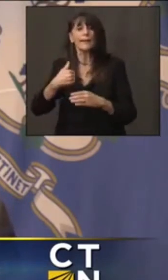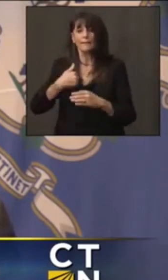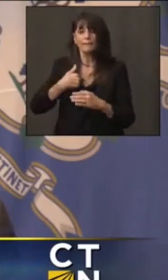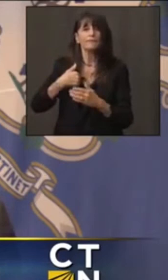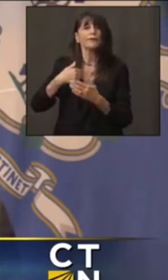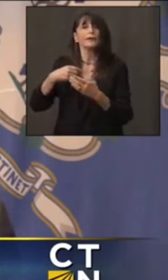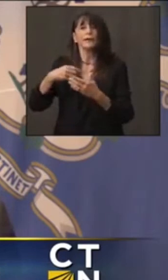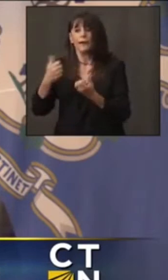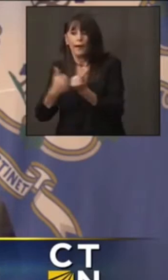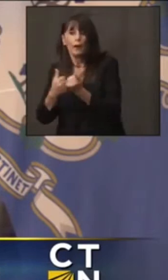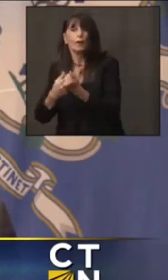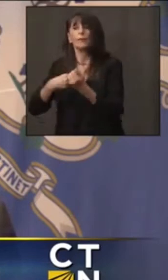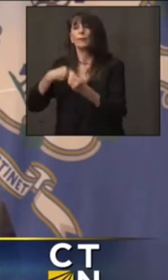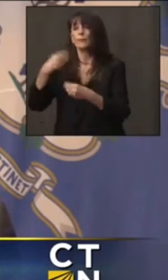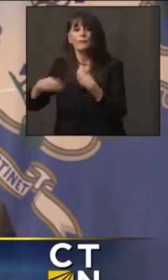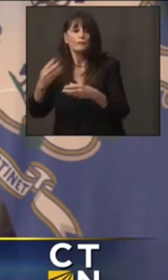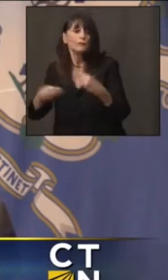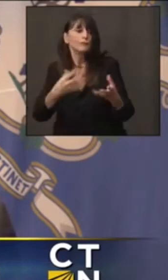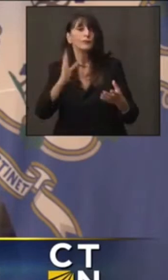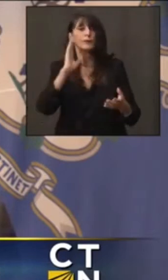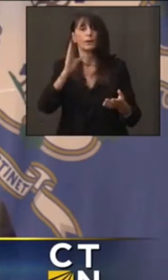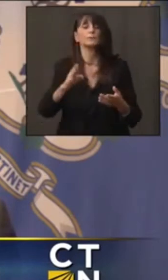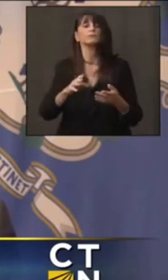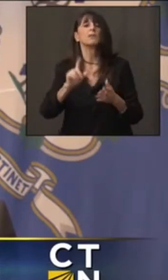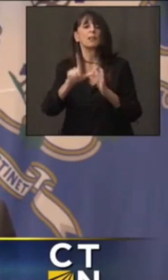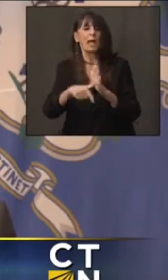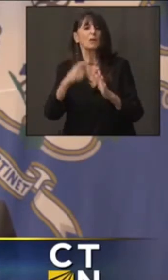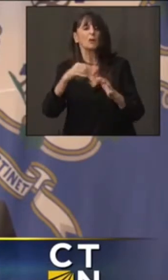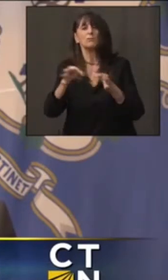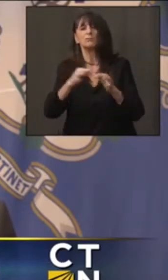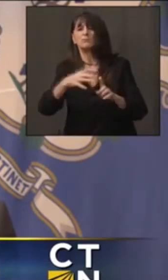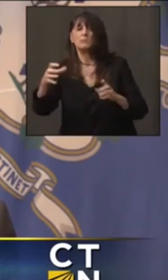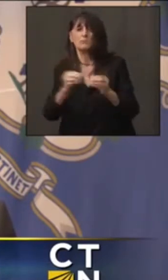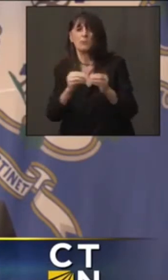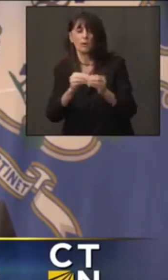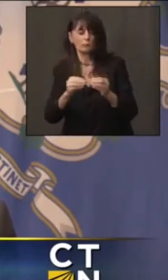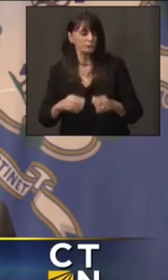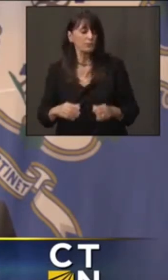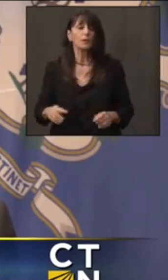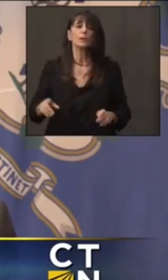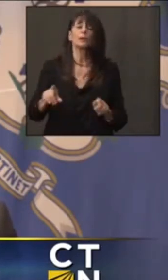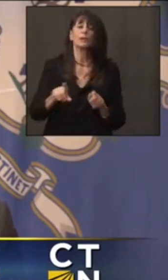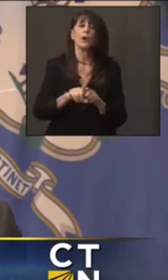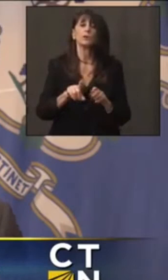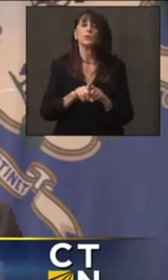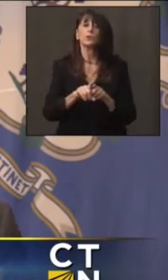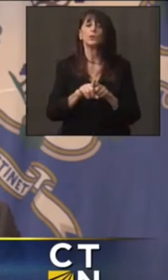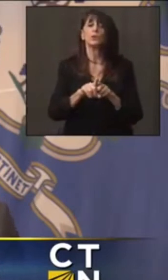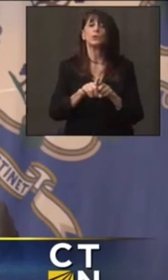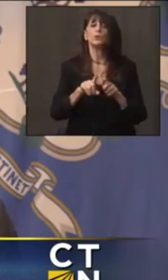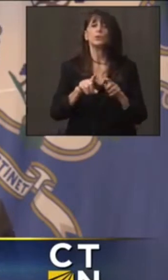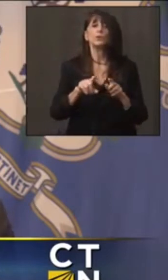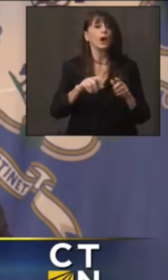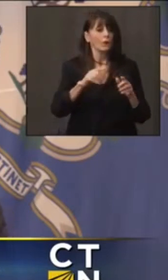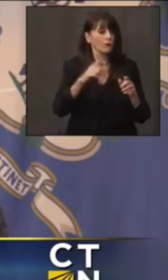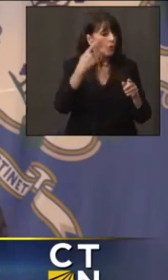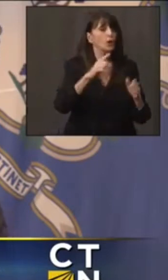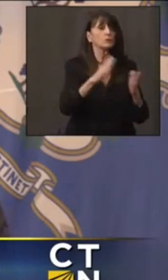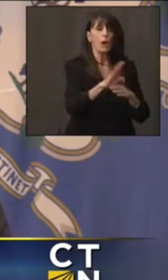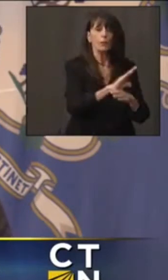categories. More details than that to come. And that's also going to be available not just for small businesses, but